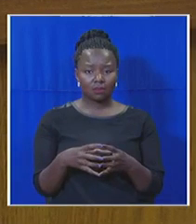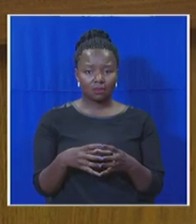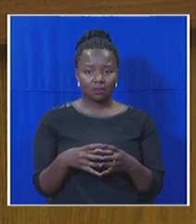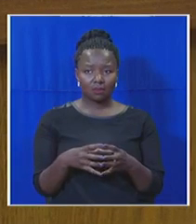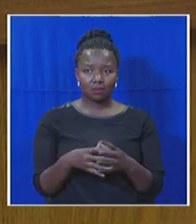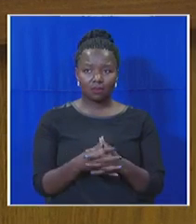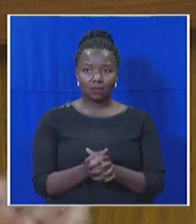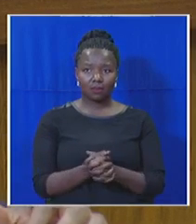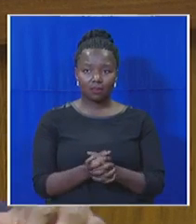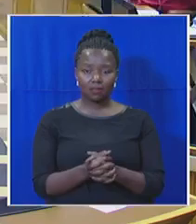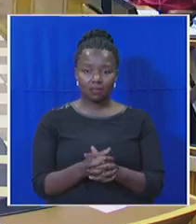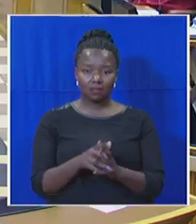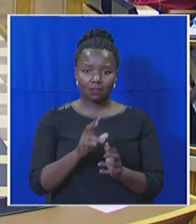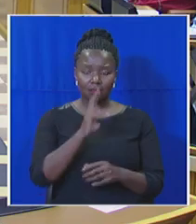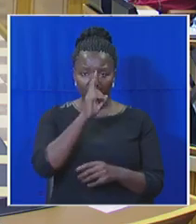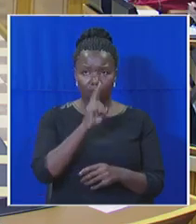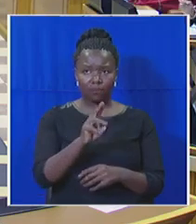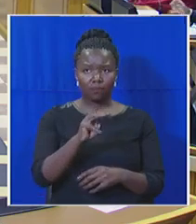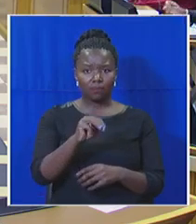The Honorable Mulder.